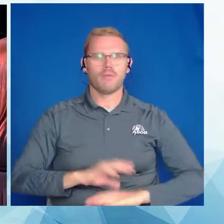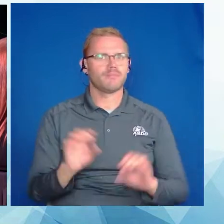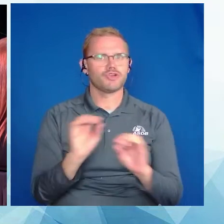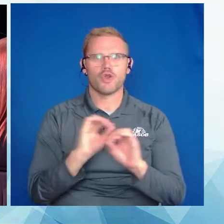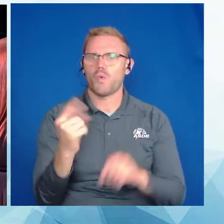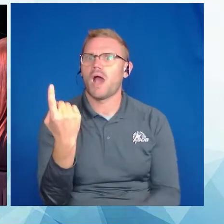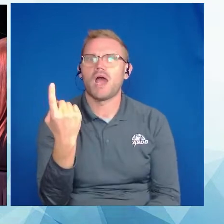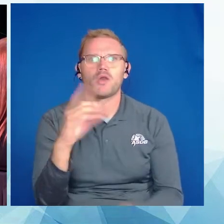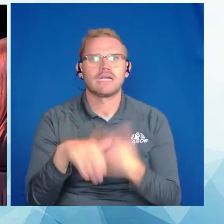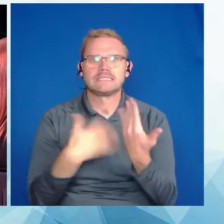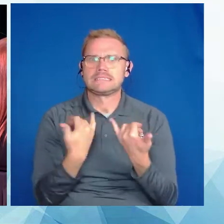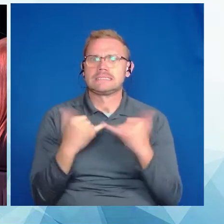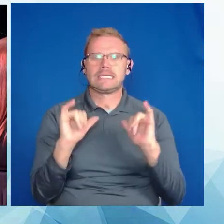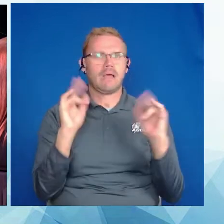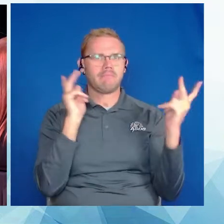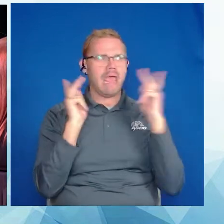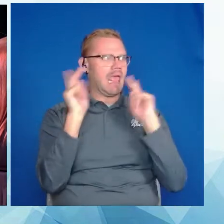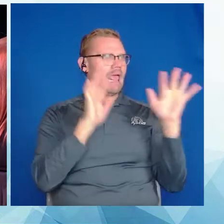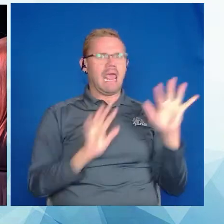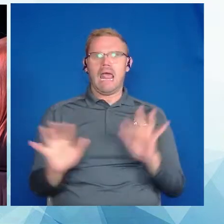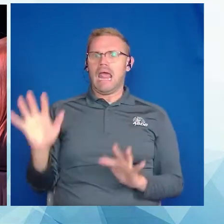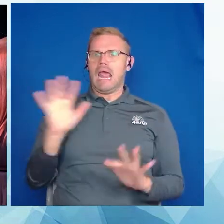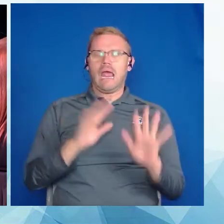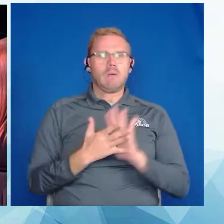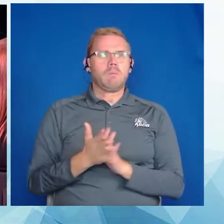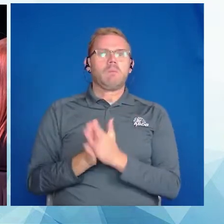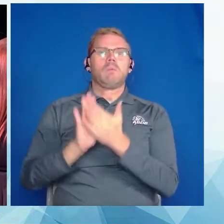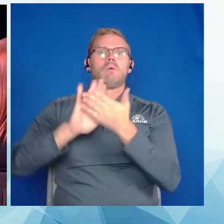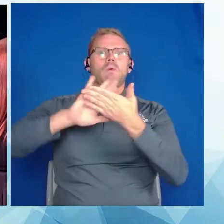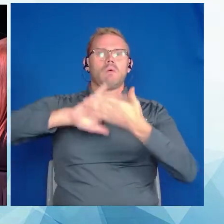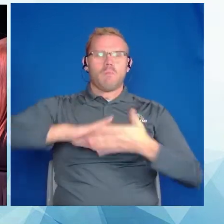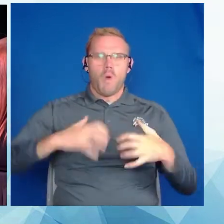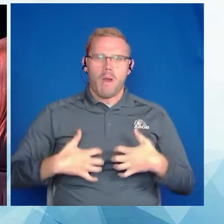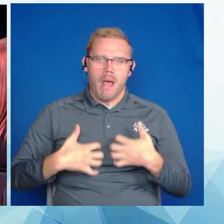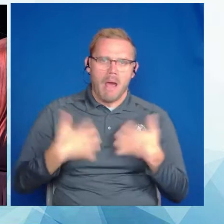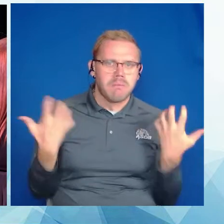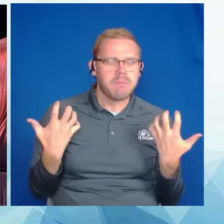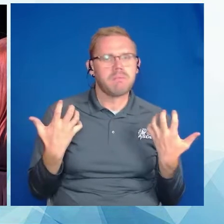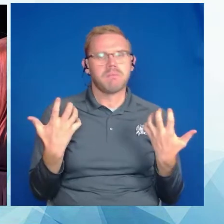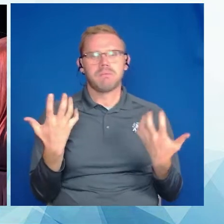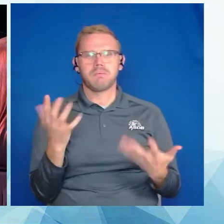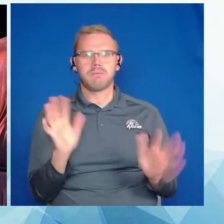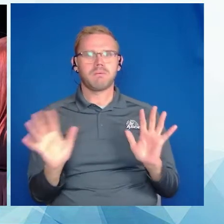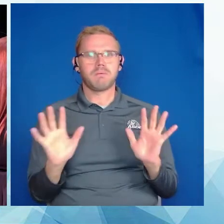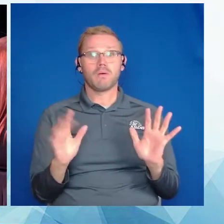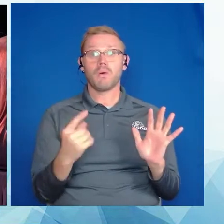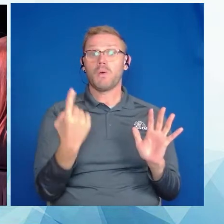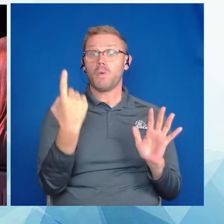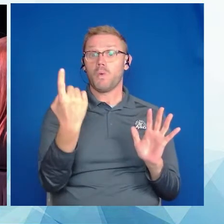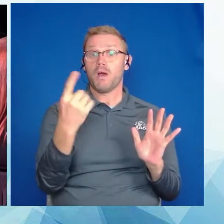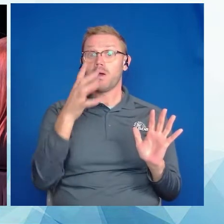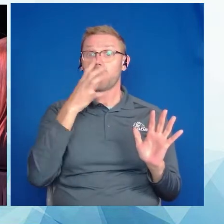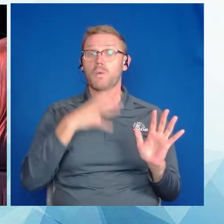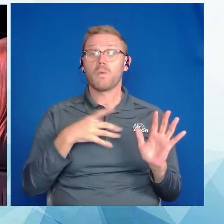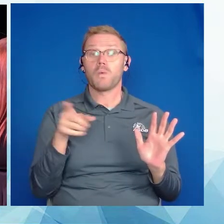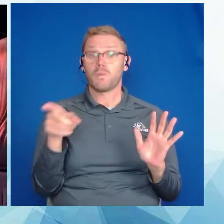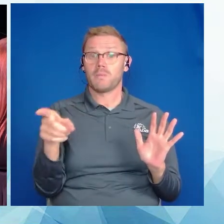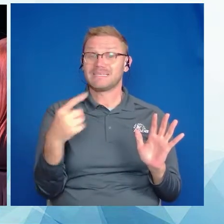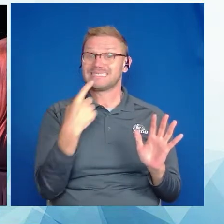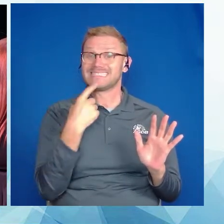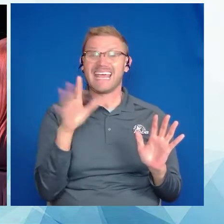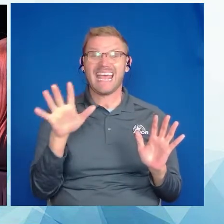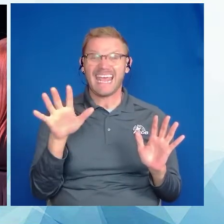anybody. Everybody became even more upset, with one woman even